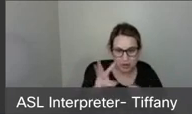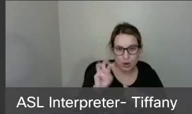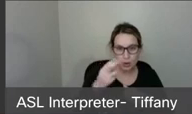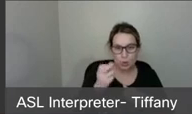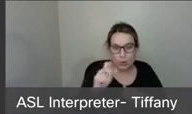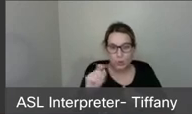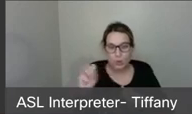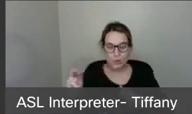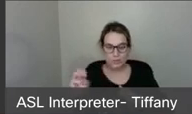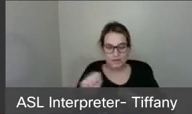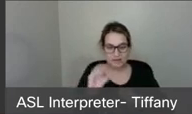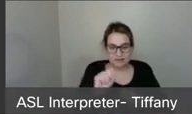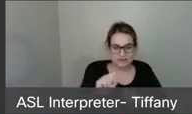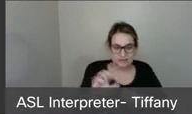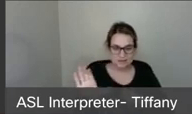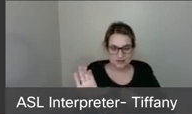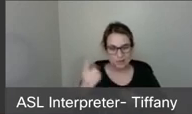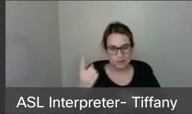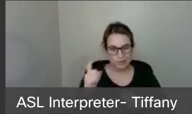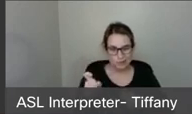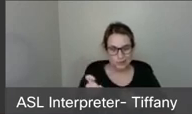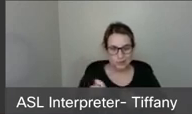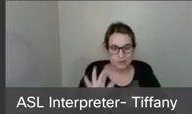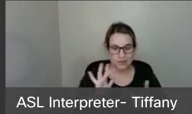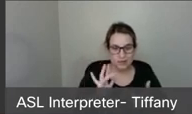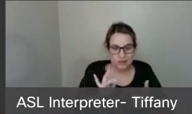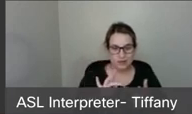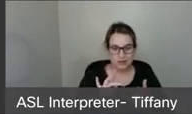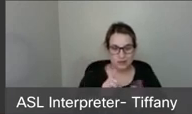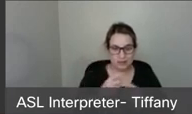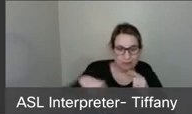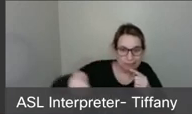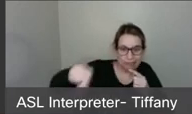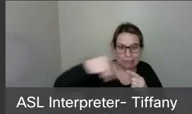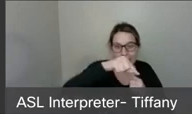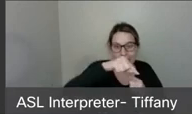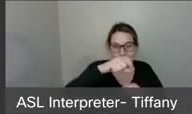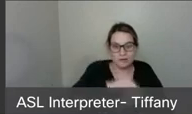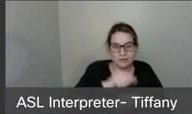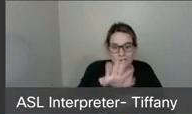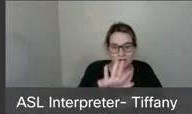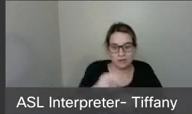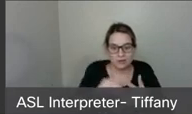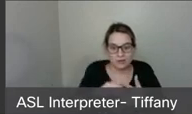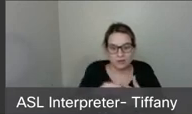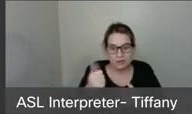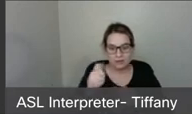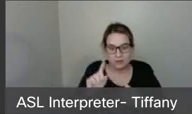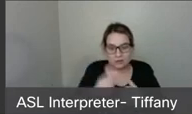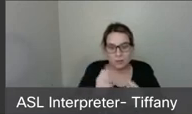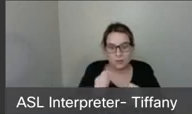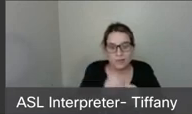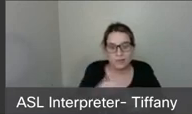City Festival from that, and it can only be reached by going completely around the mountain and through other districts. So with that, have a good evening.